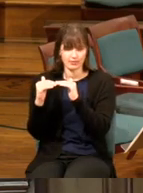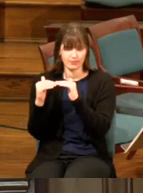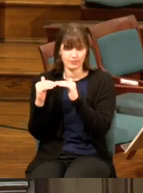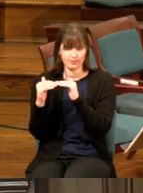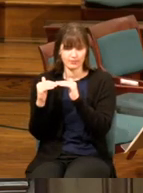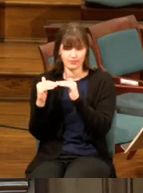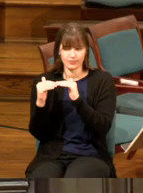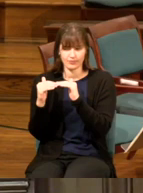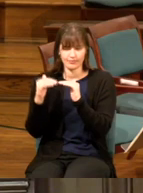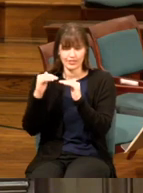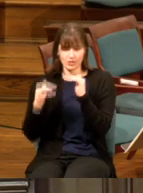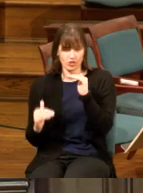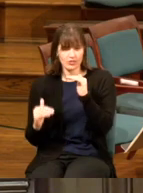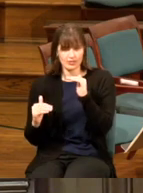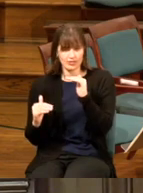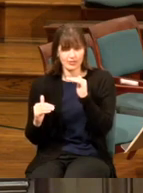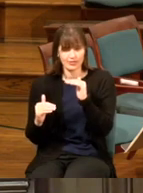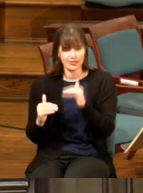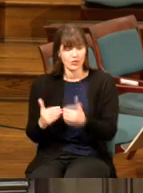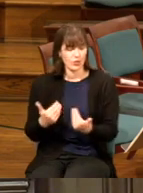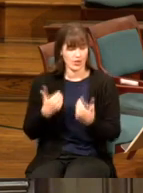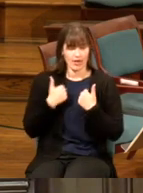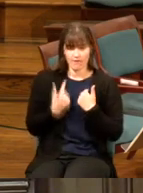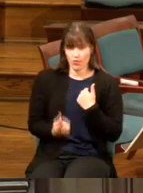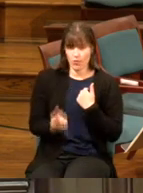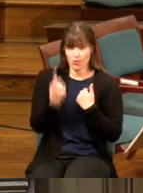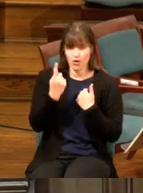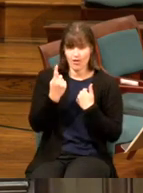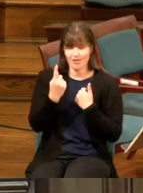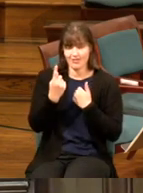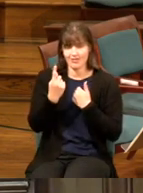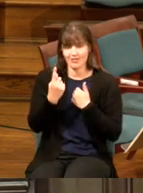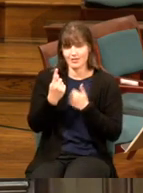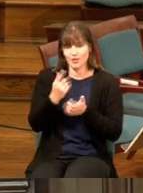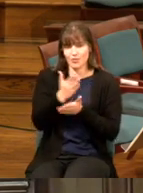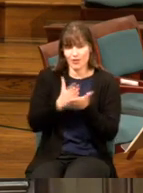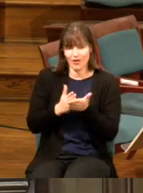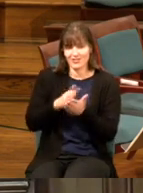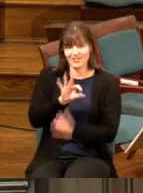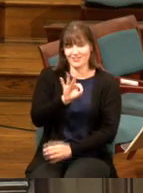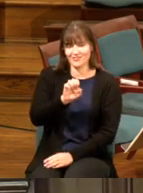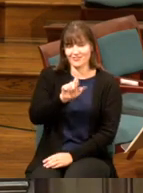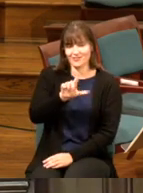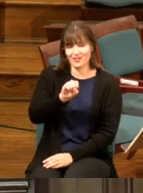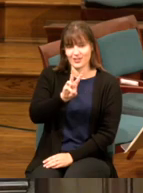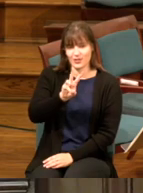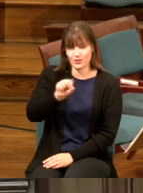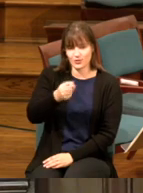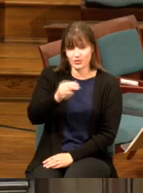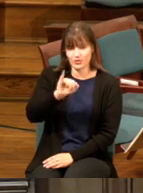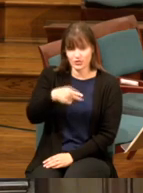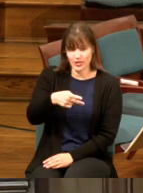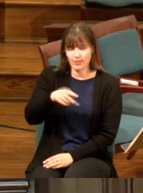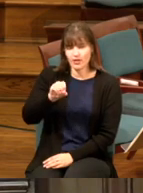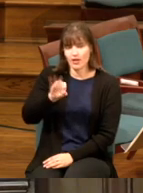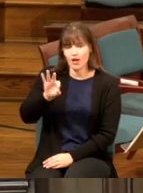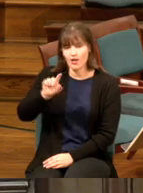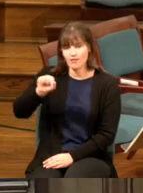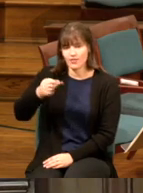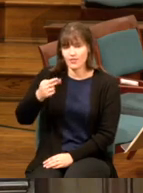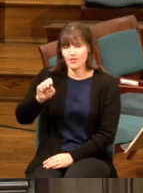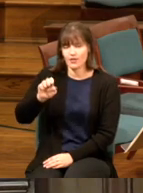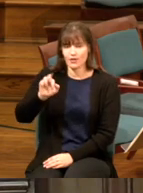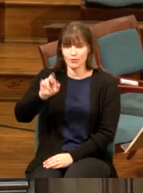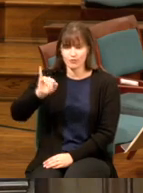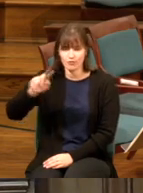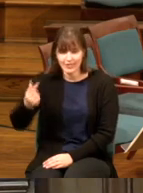There's an iconic scene from The Fellowship of the Ring, Tolkien's classic, where Frodo says something that